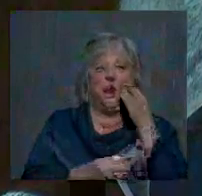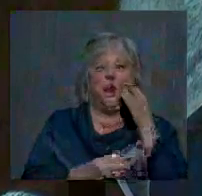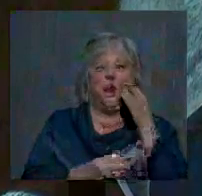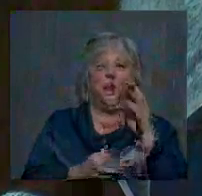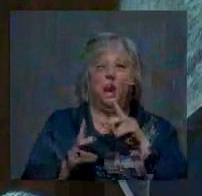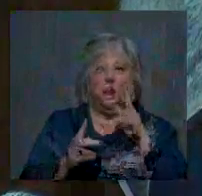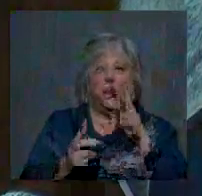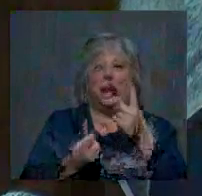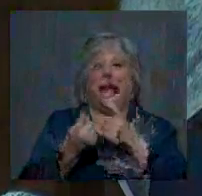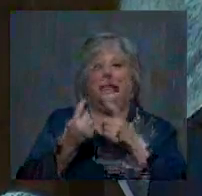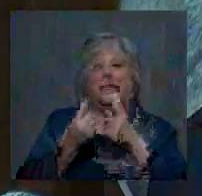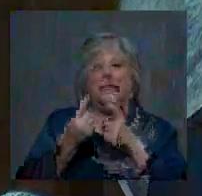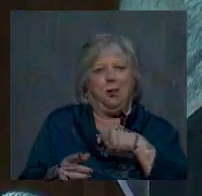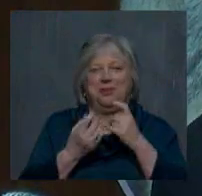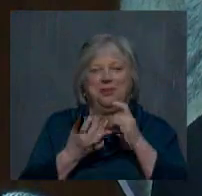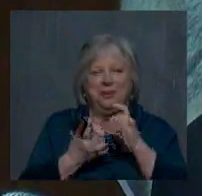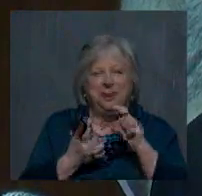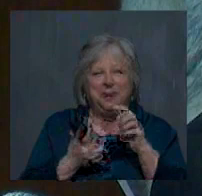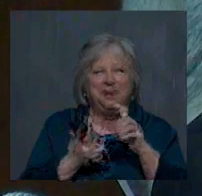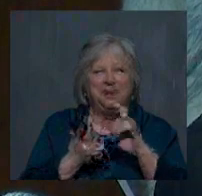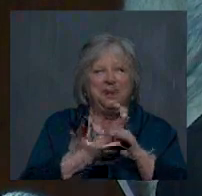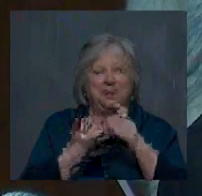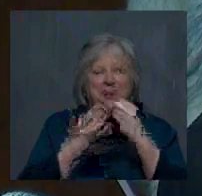look at that question. So,